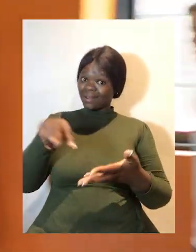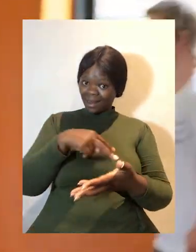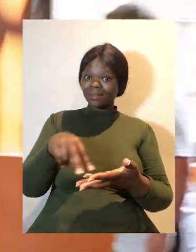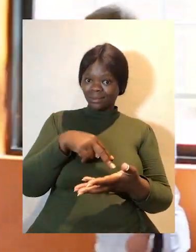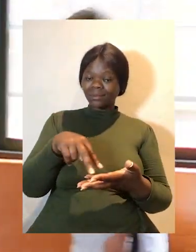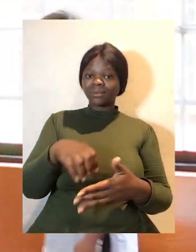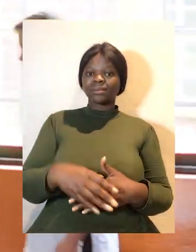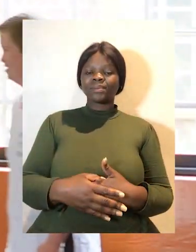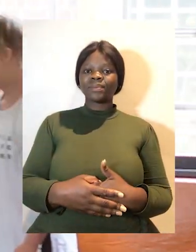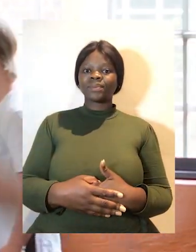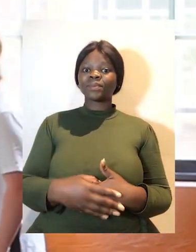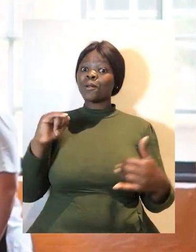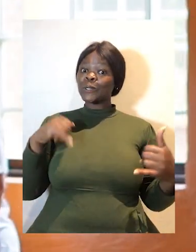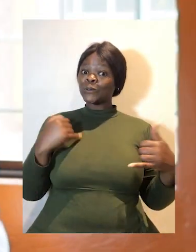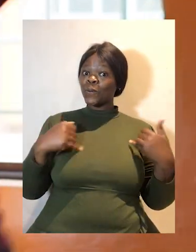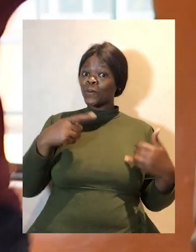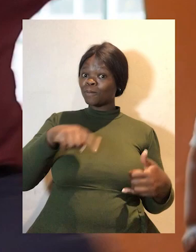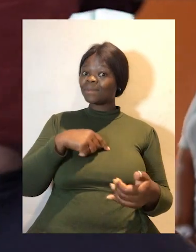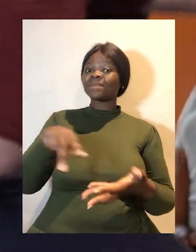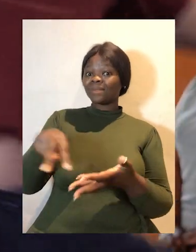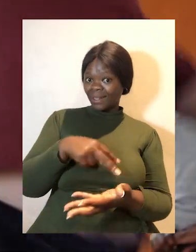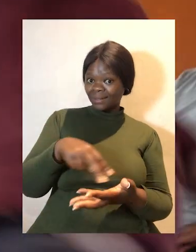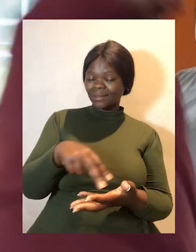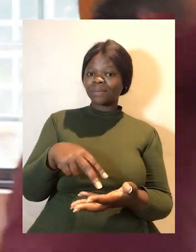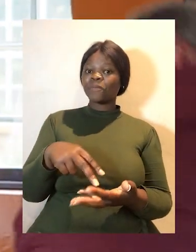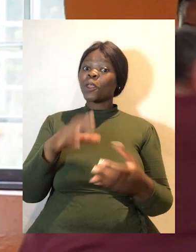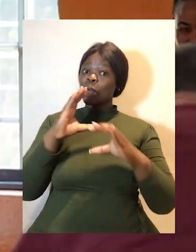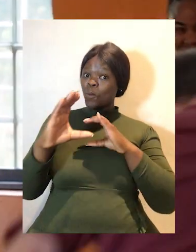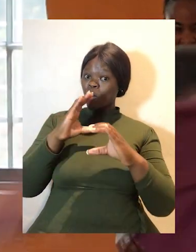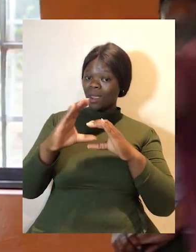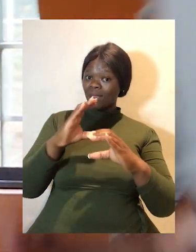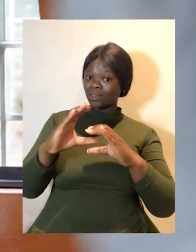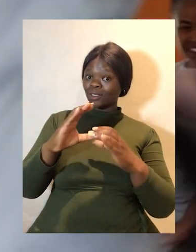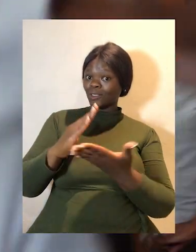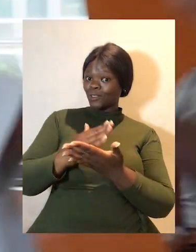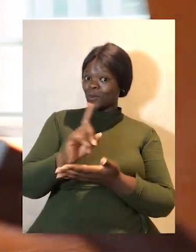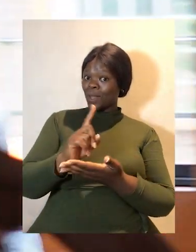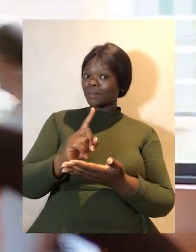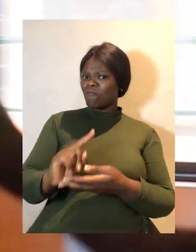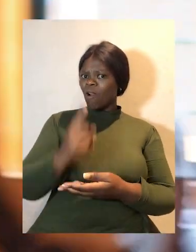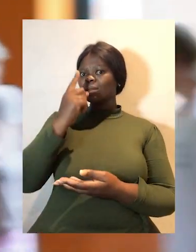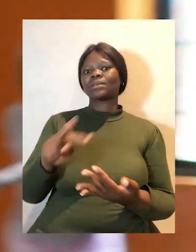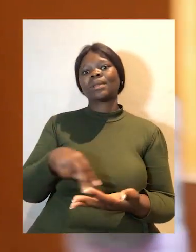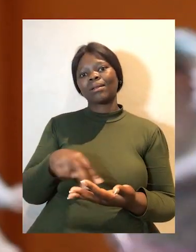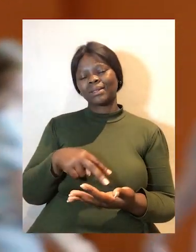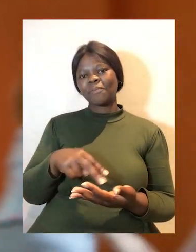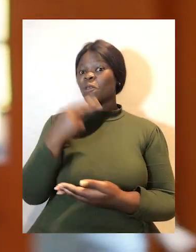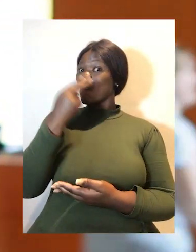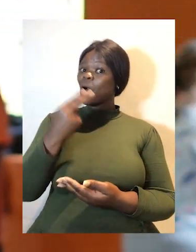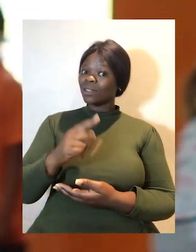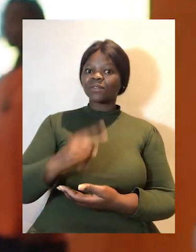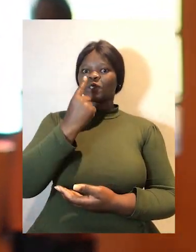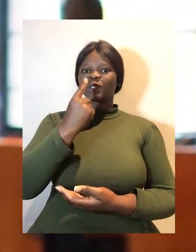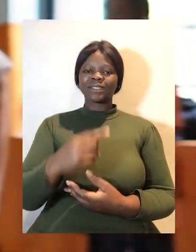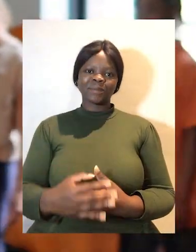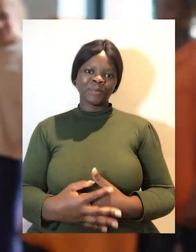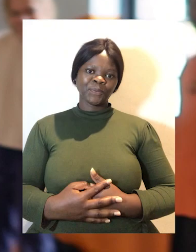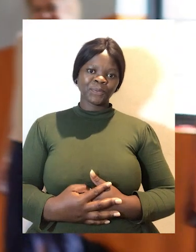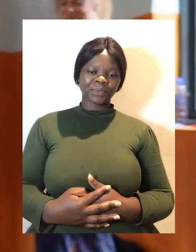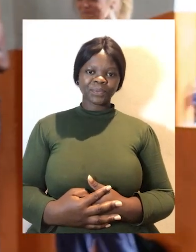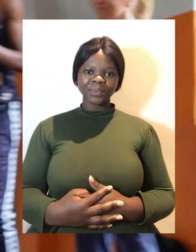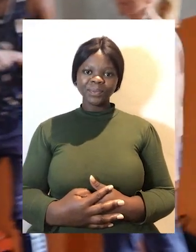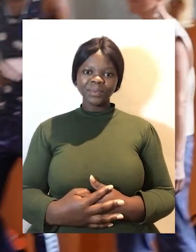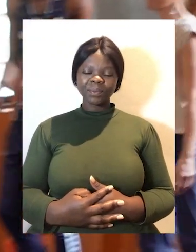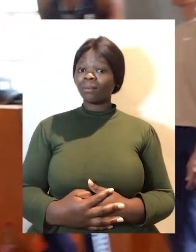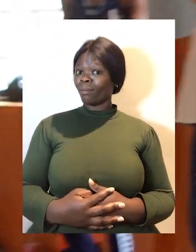Because the language that we share is dance. The joy that we share is dance. The communication that we share is dance